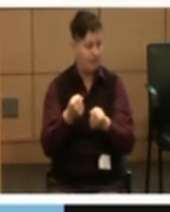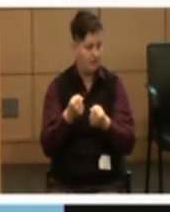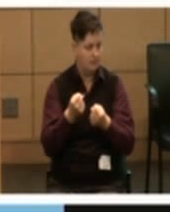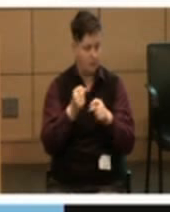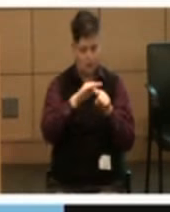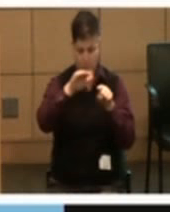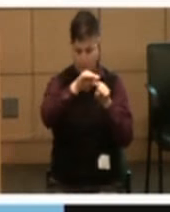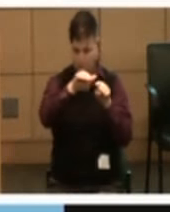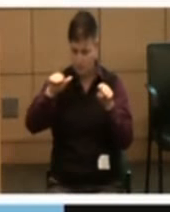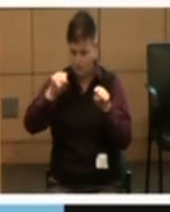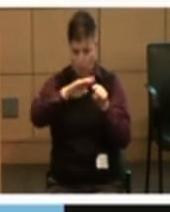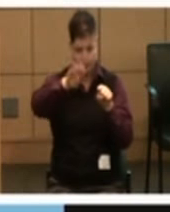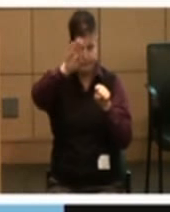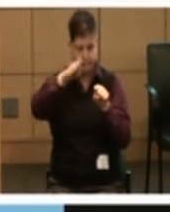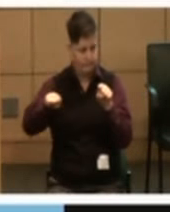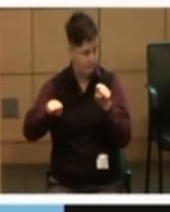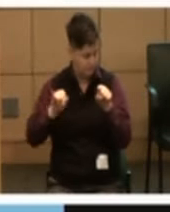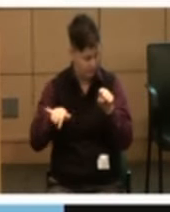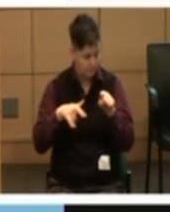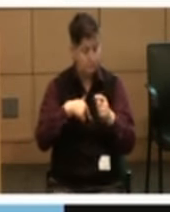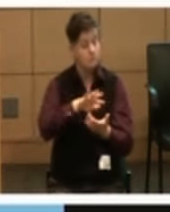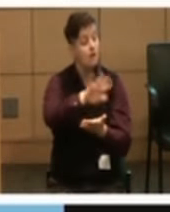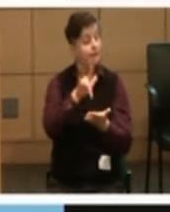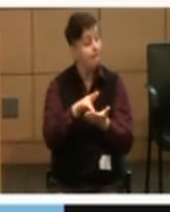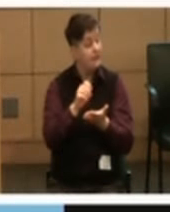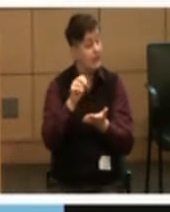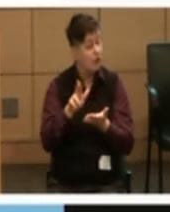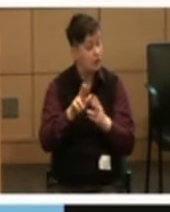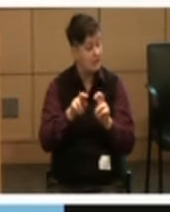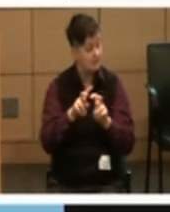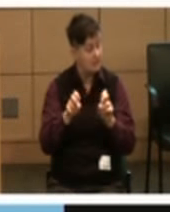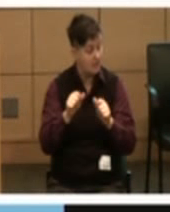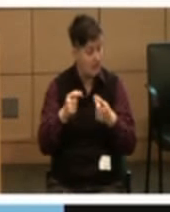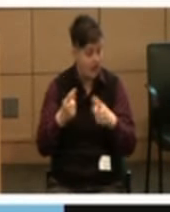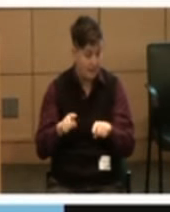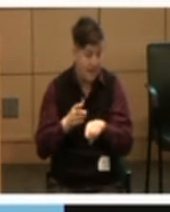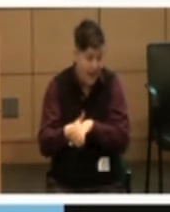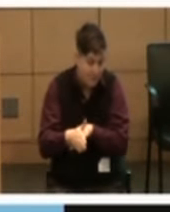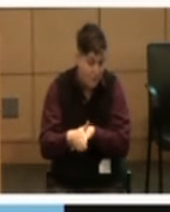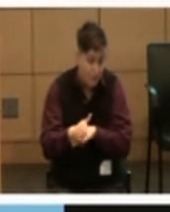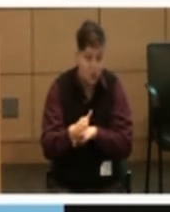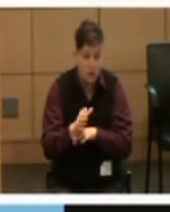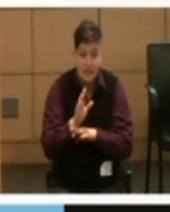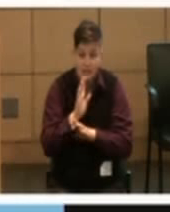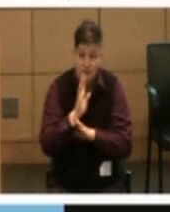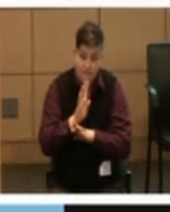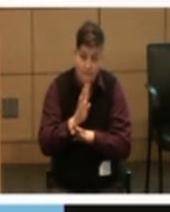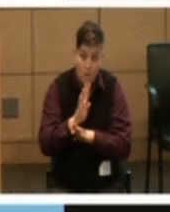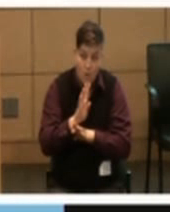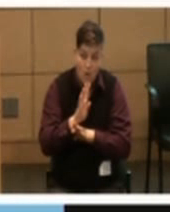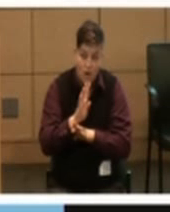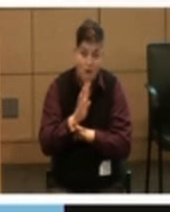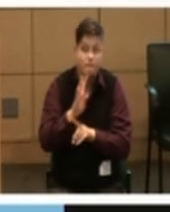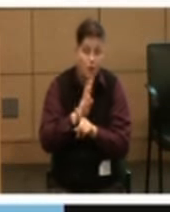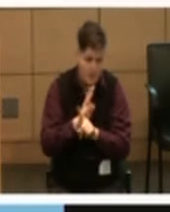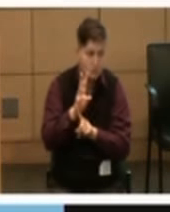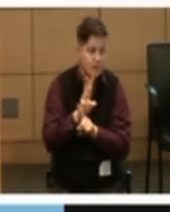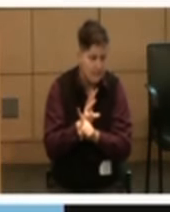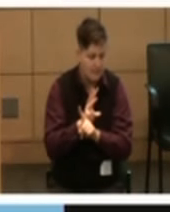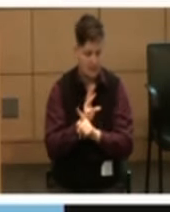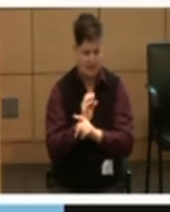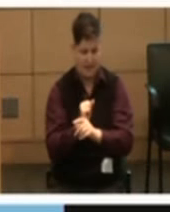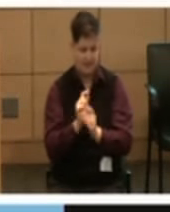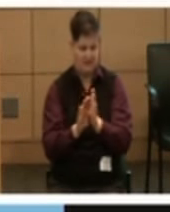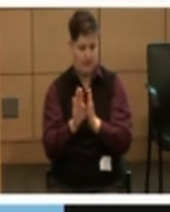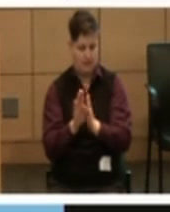have behavioral assessments that we can perform after a developmental age of 4 to 6 months. We're looking at